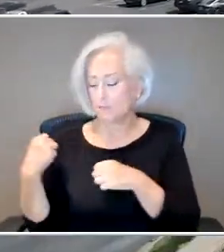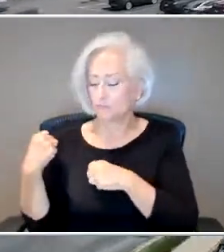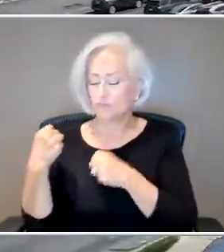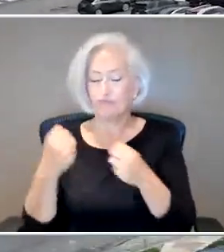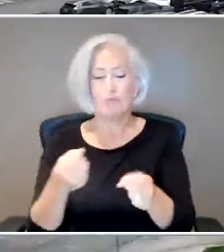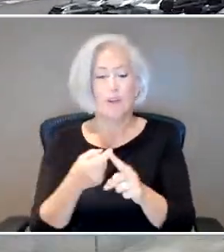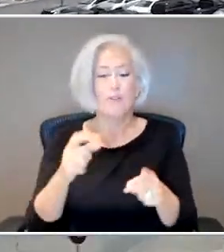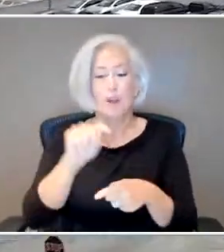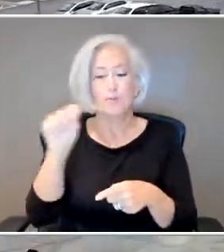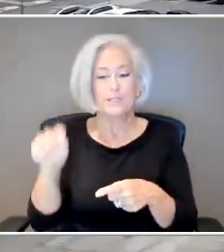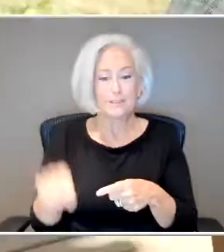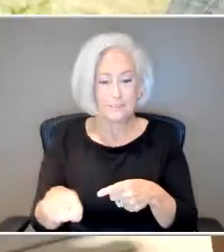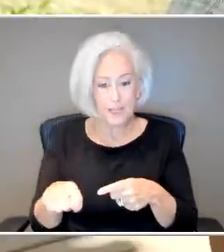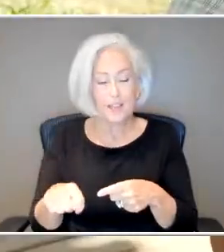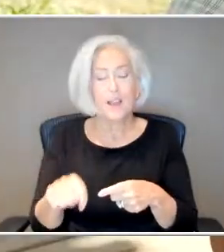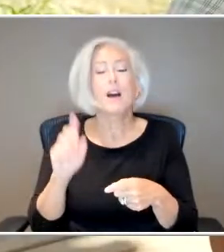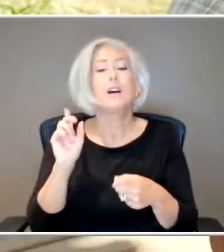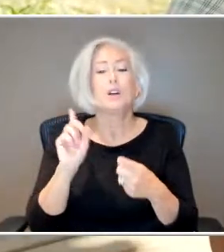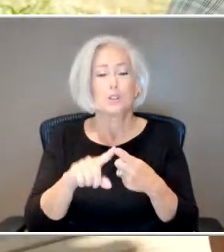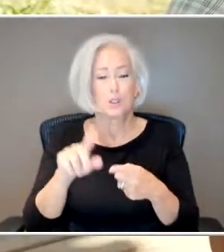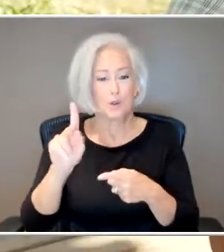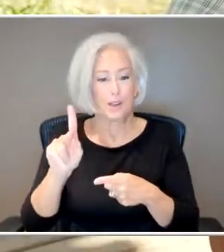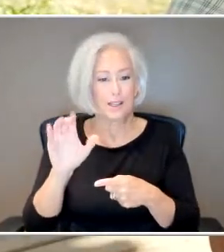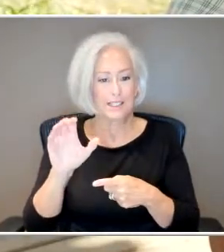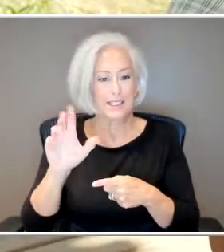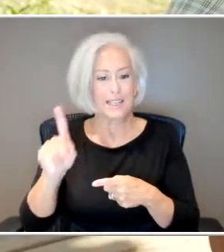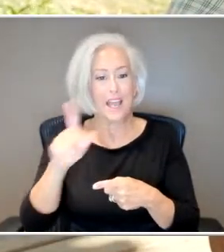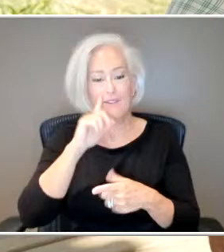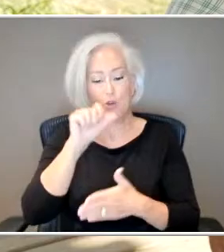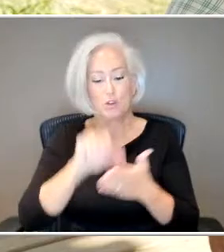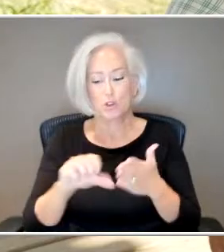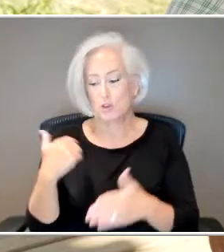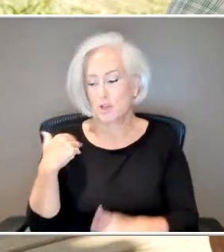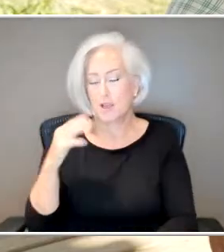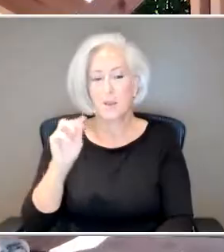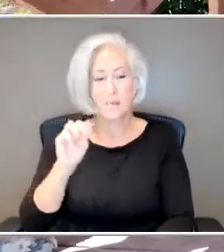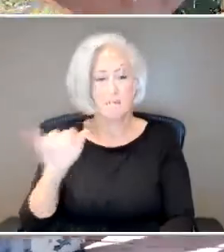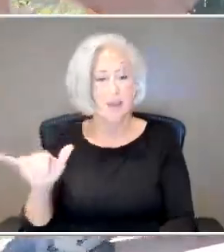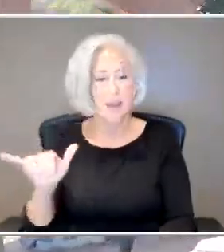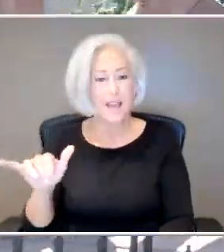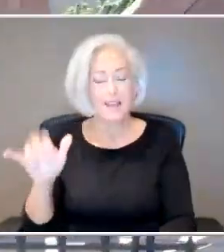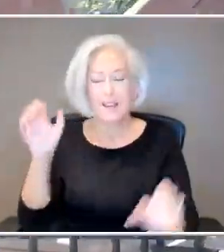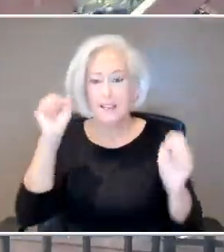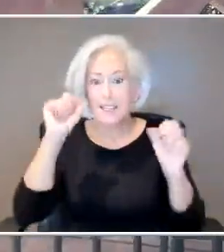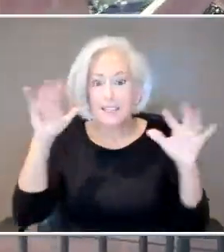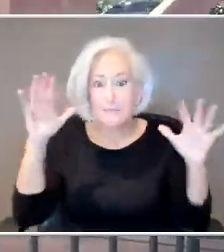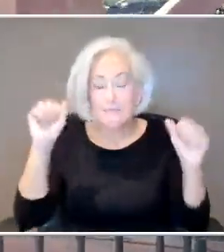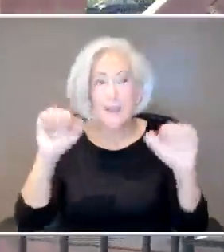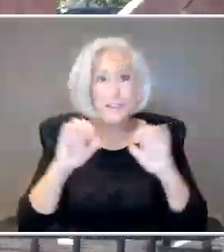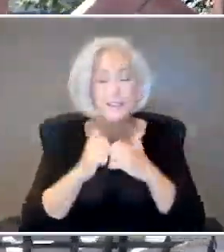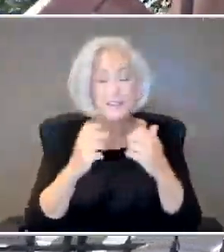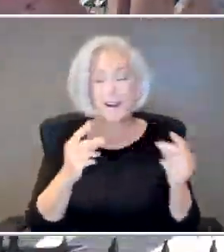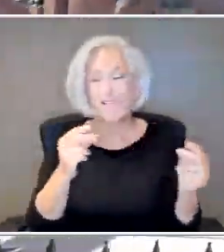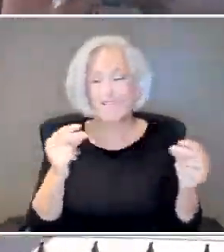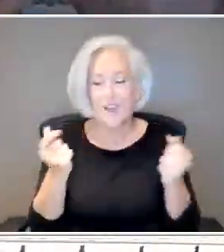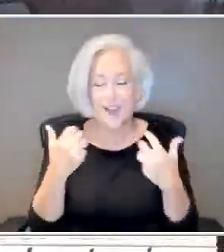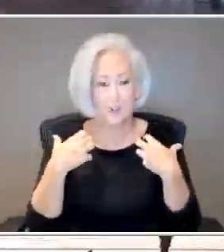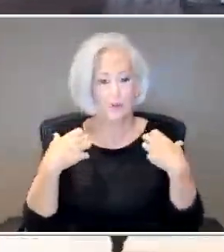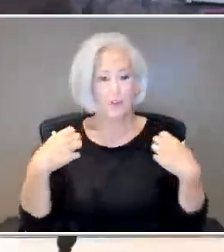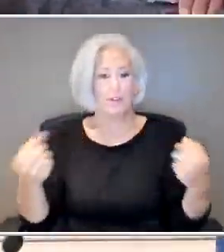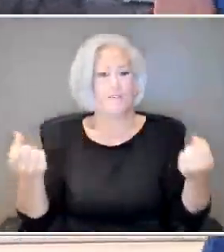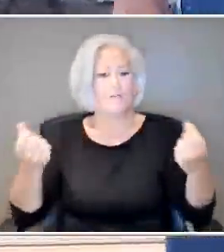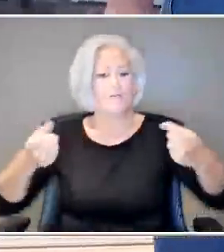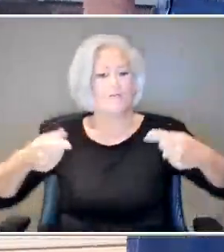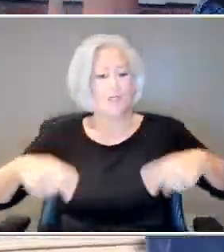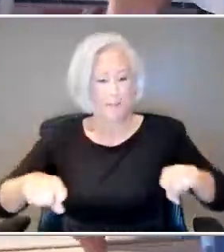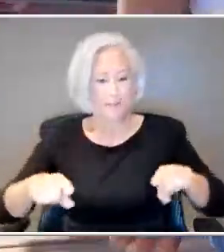for his surgery in May. It's amazing how quickly you can recover. Now both brothers are doing well and excited